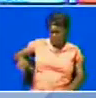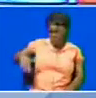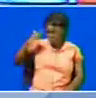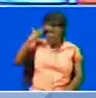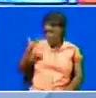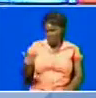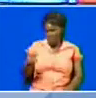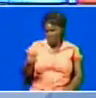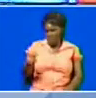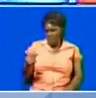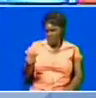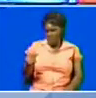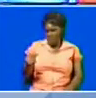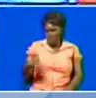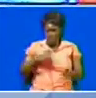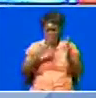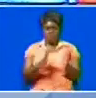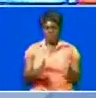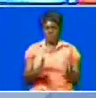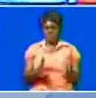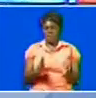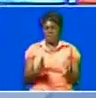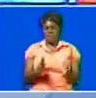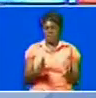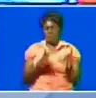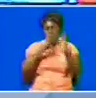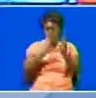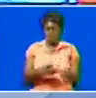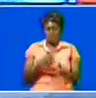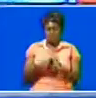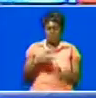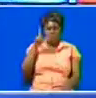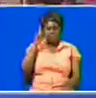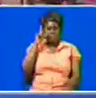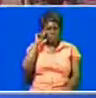if there is value for money. Francis Mtalaki reports from Mombasa.